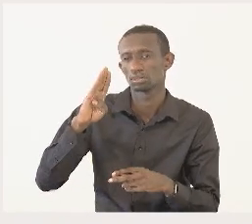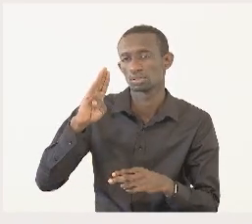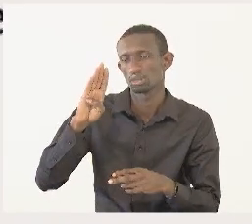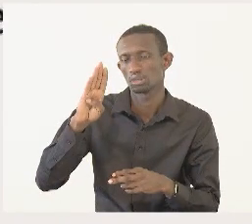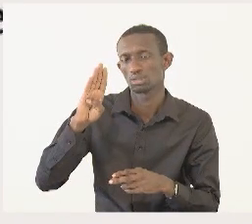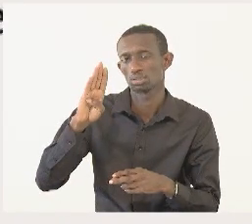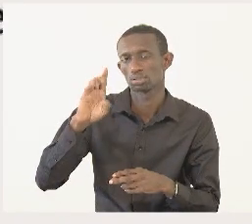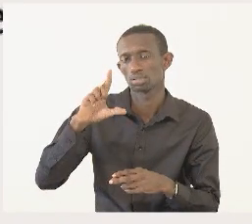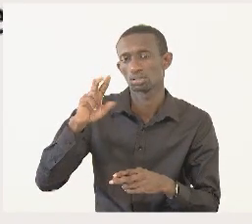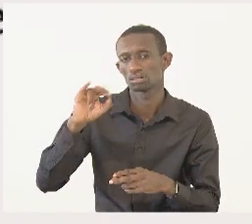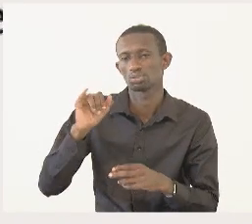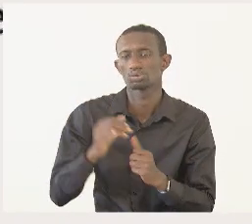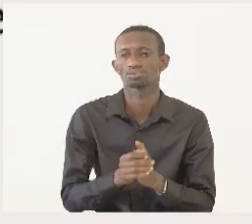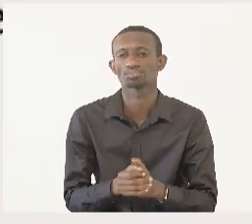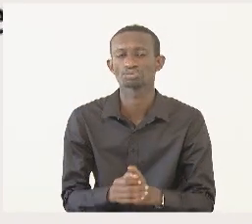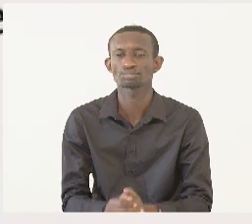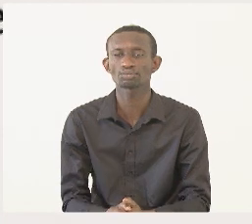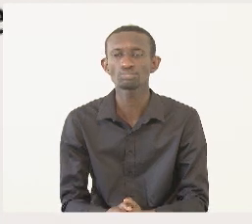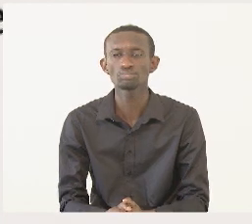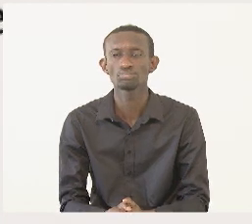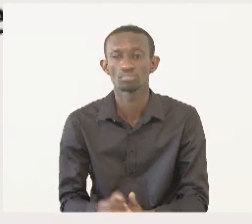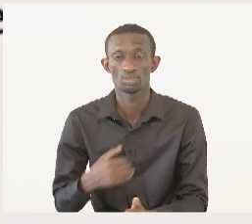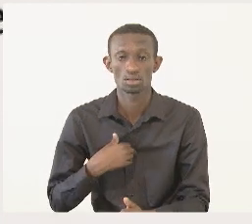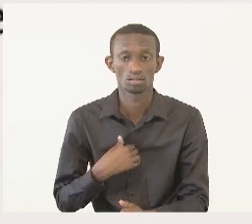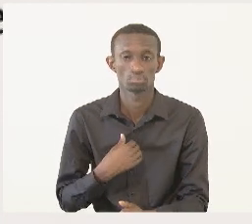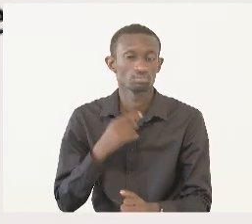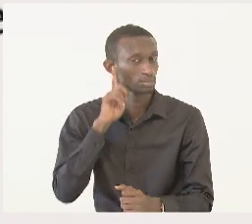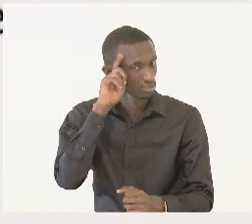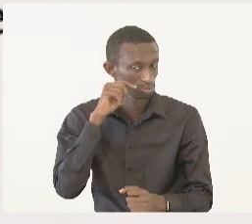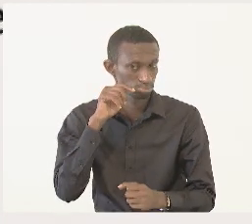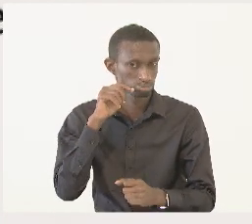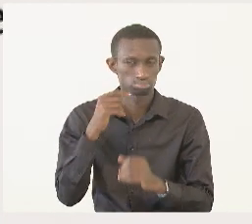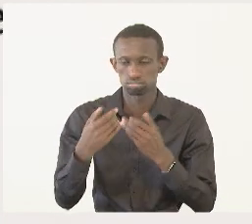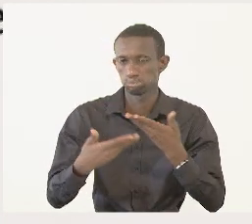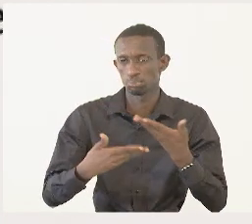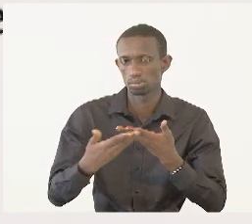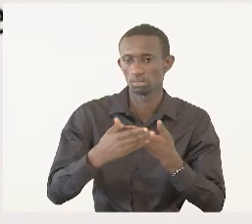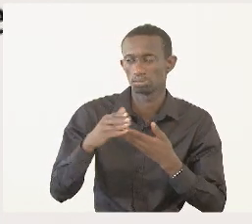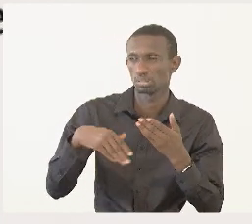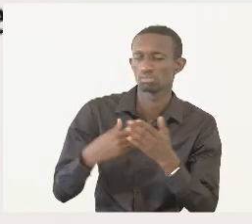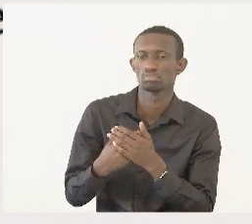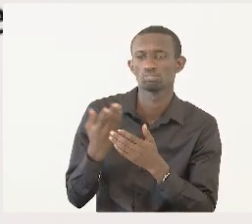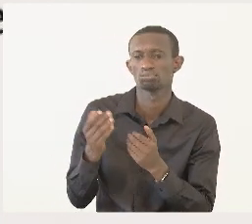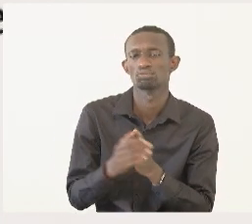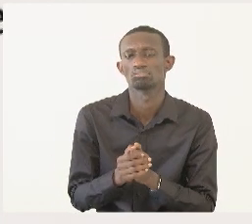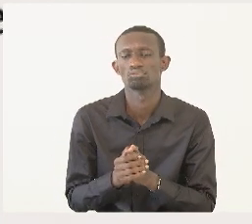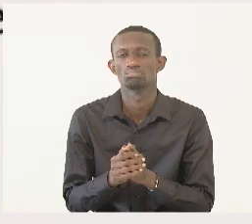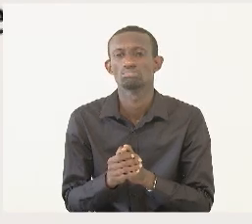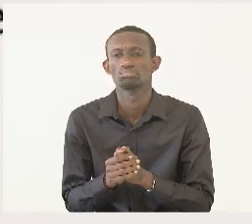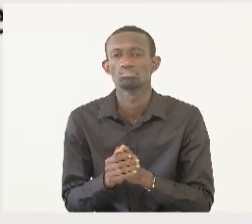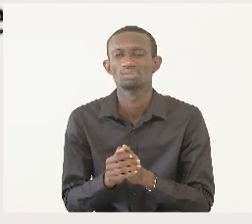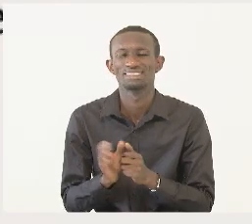excretion. And I think we have discussed deeply, and we have talked about it almost. There are other